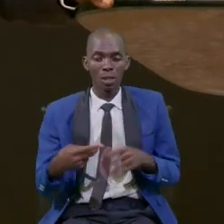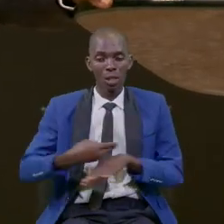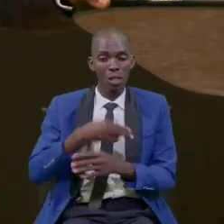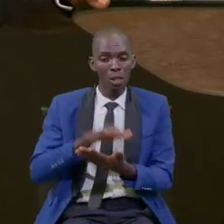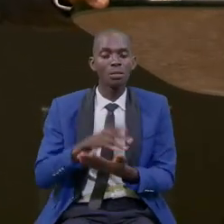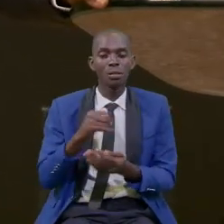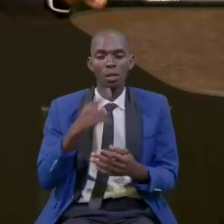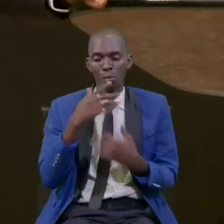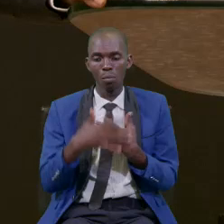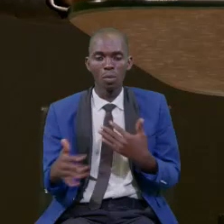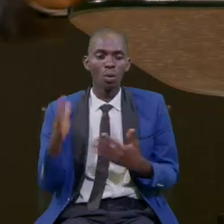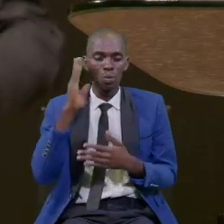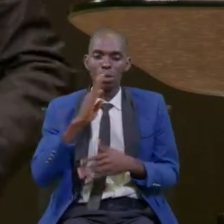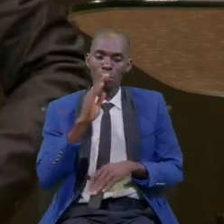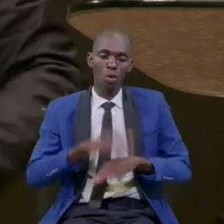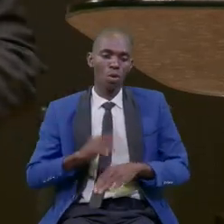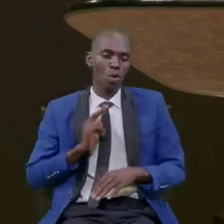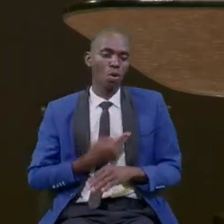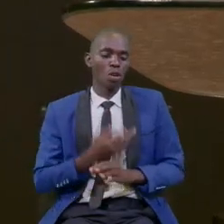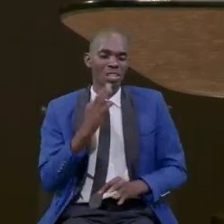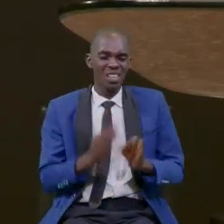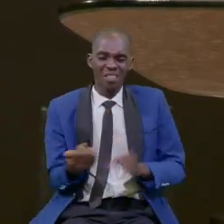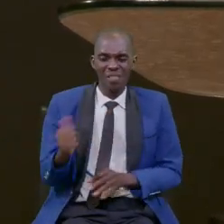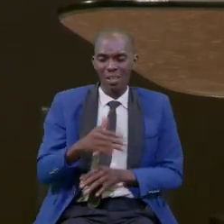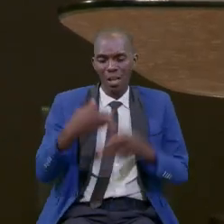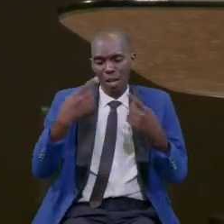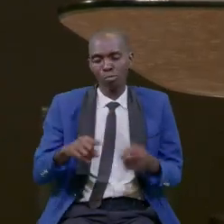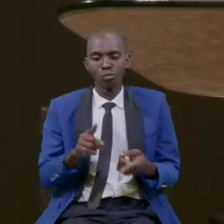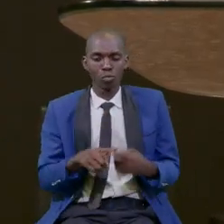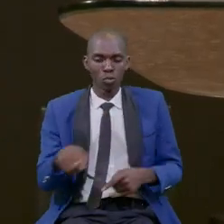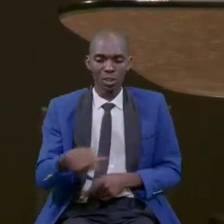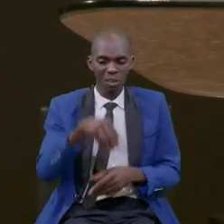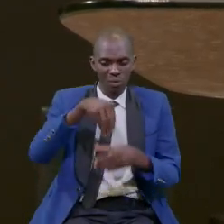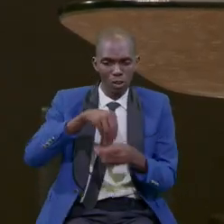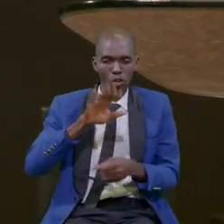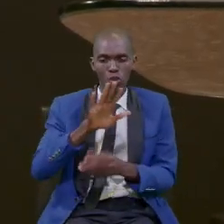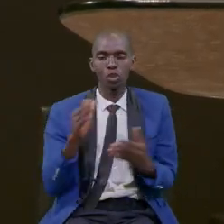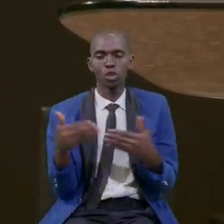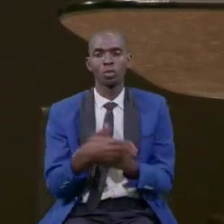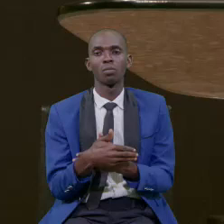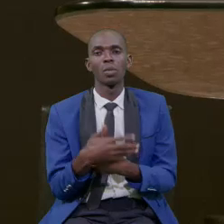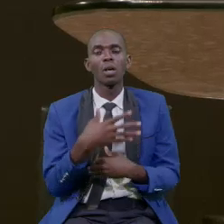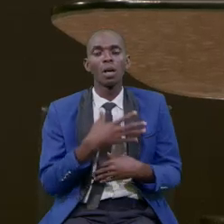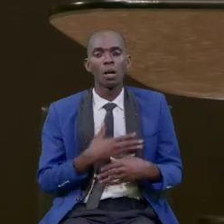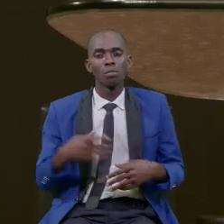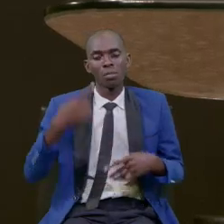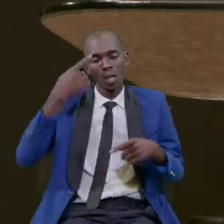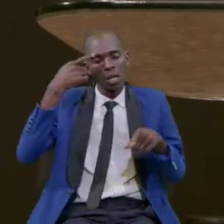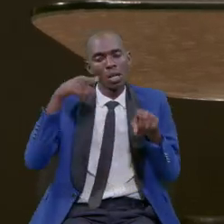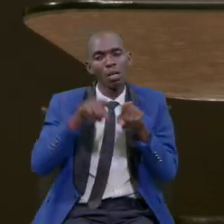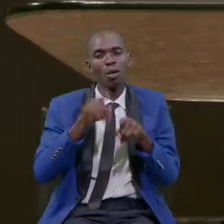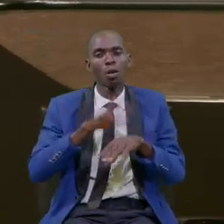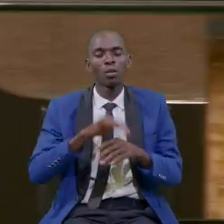If anything touches him, he agreed with that condition